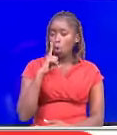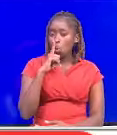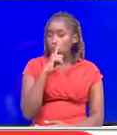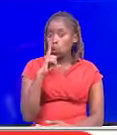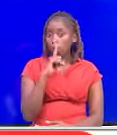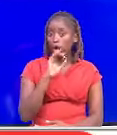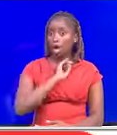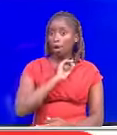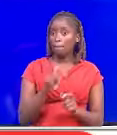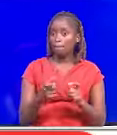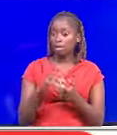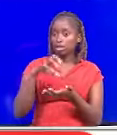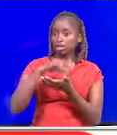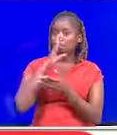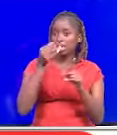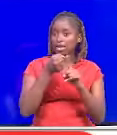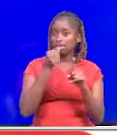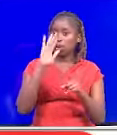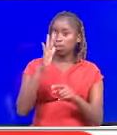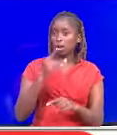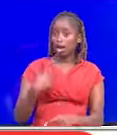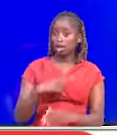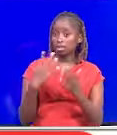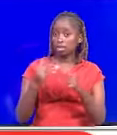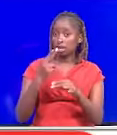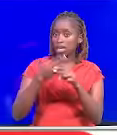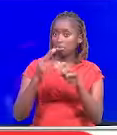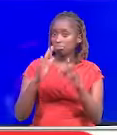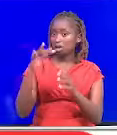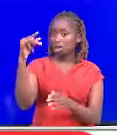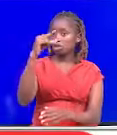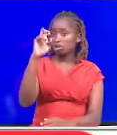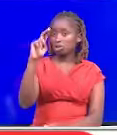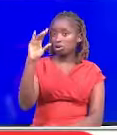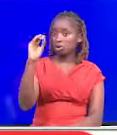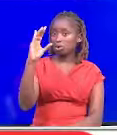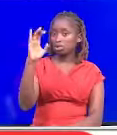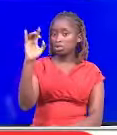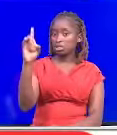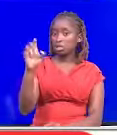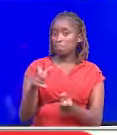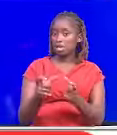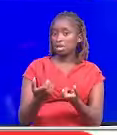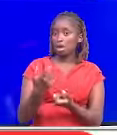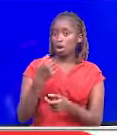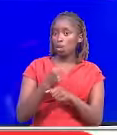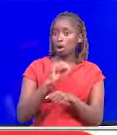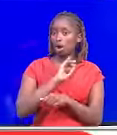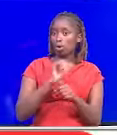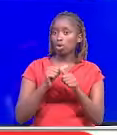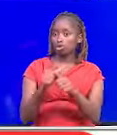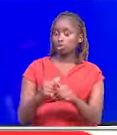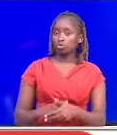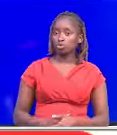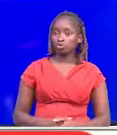habari vitavamiwa. Sasa hivi tunaitwa genocide media kwa kufanya kazi yetu. Kwa nini tunaitwa genocide media? The IG is not in